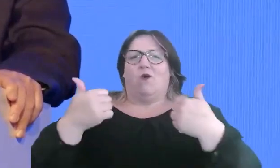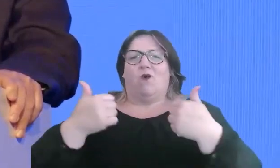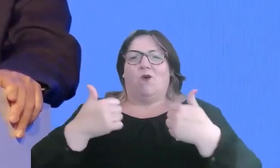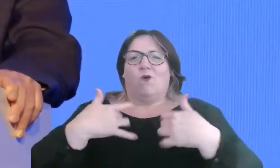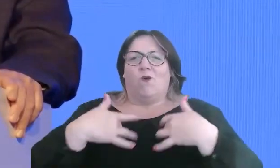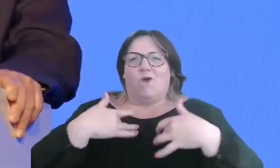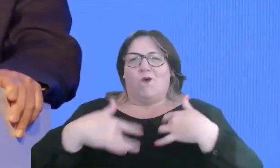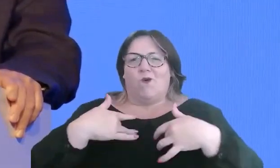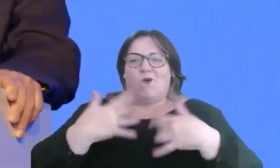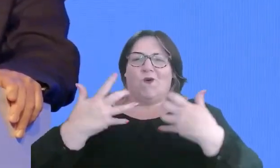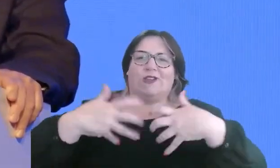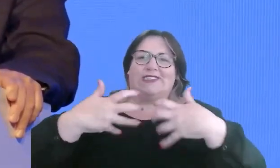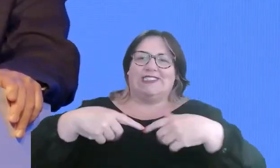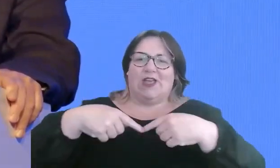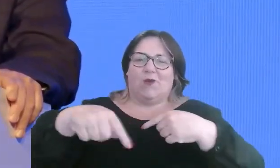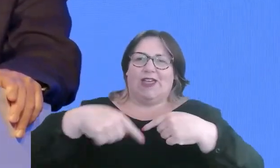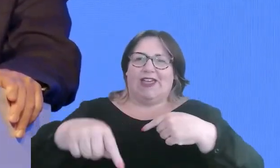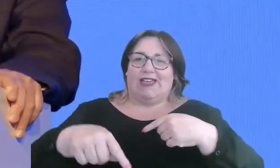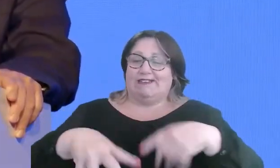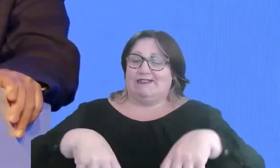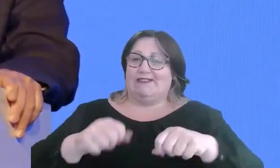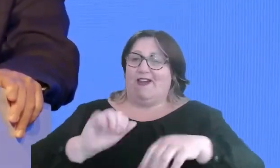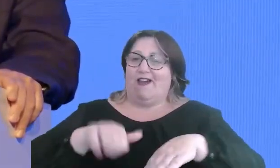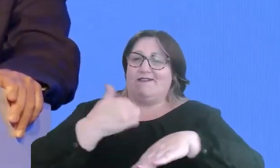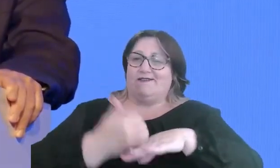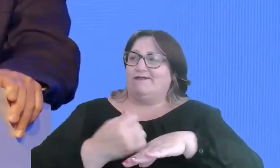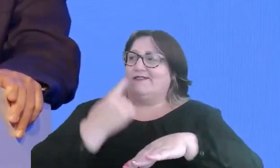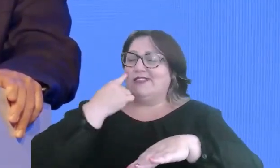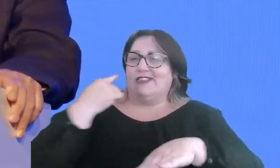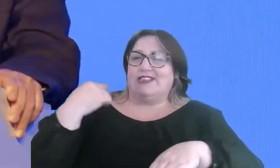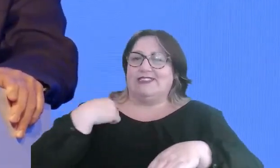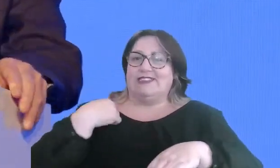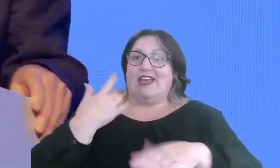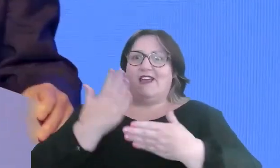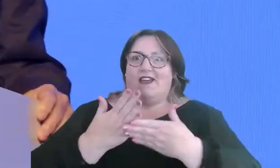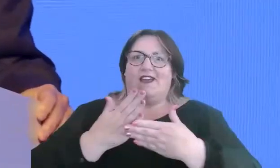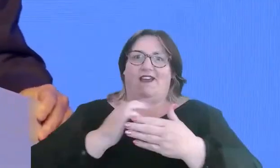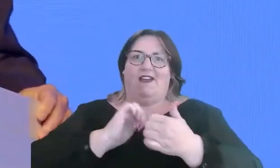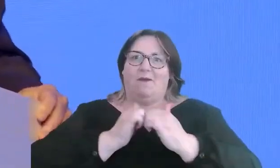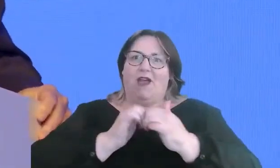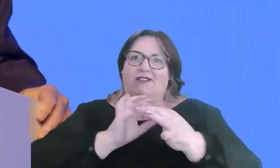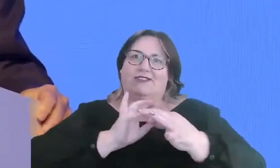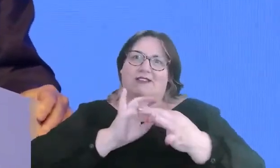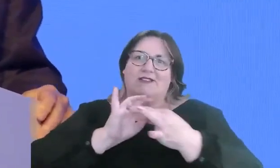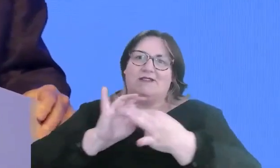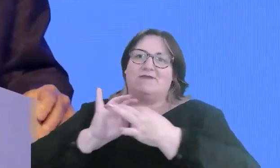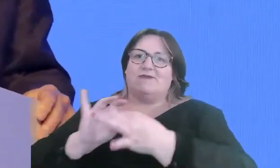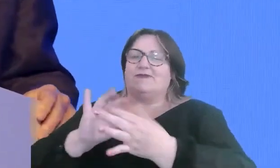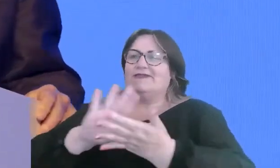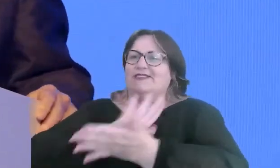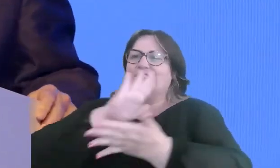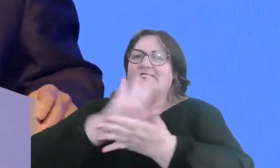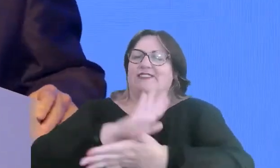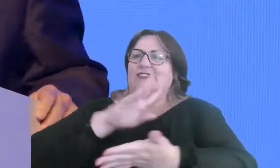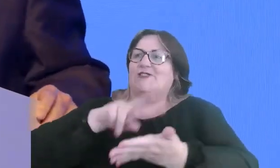off yesterday. We've got some major announcements to make, some real partnership to do together. And I'm just so pleased to have this